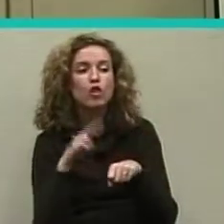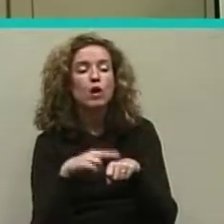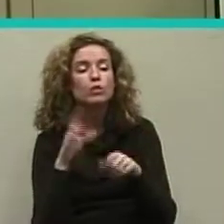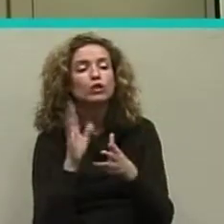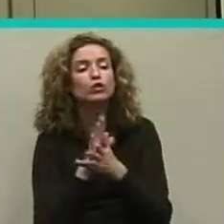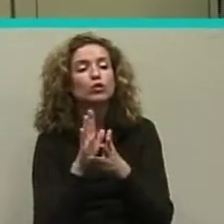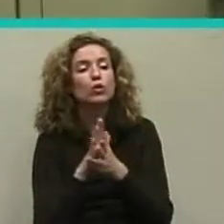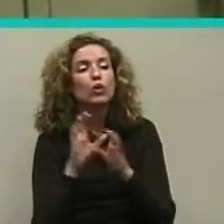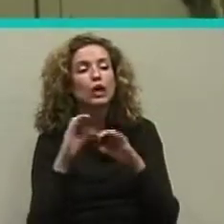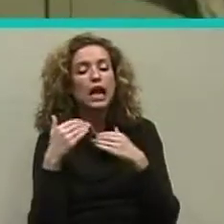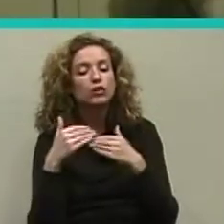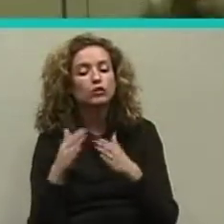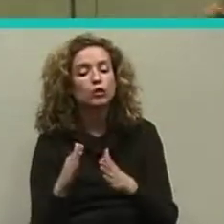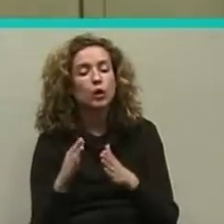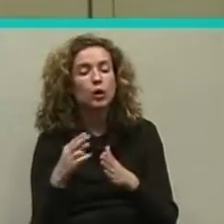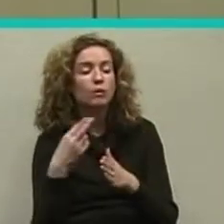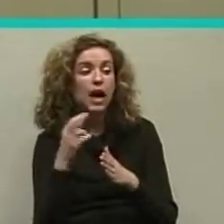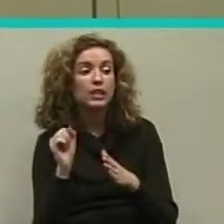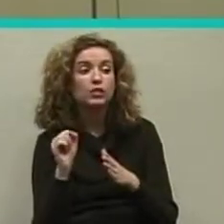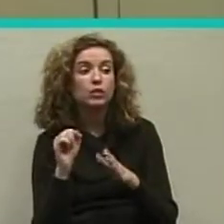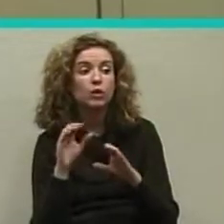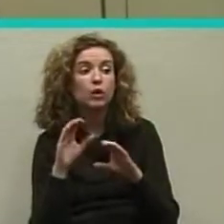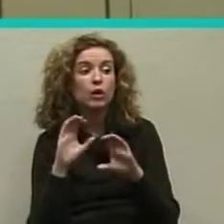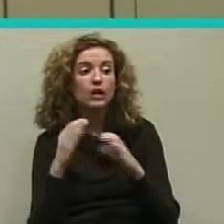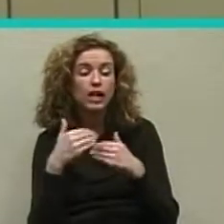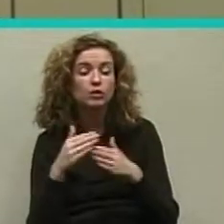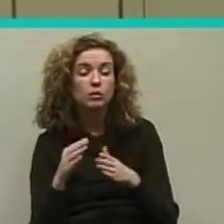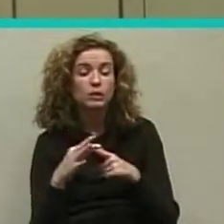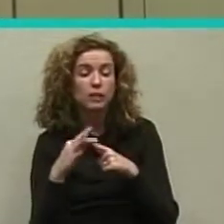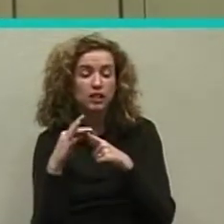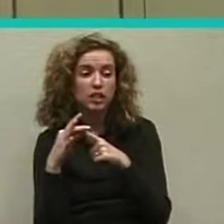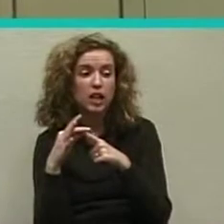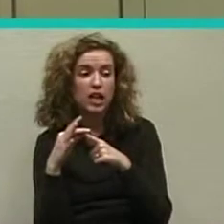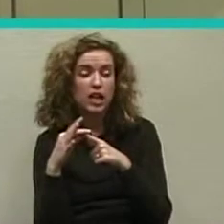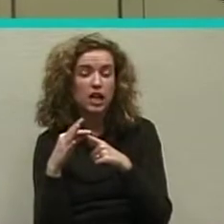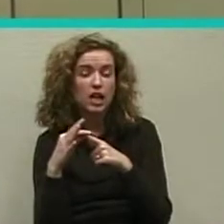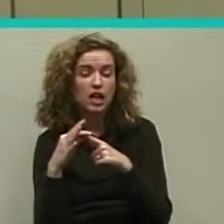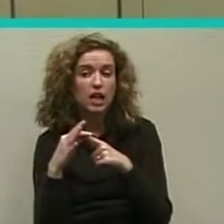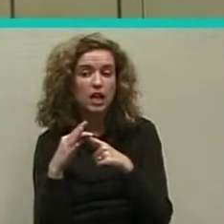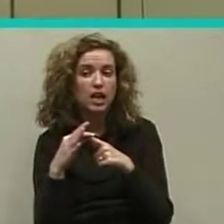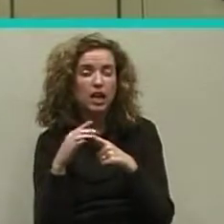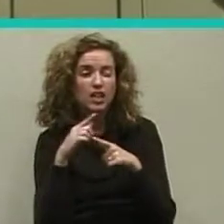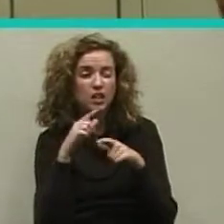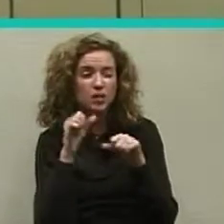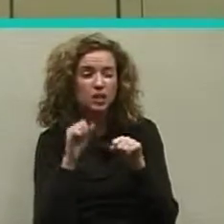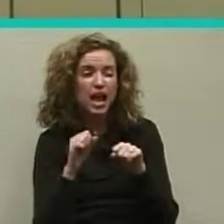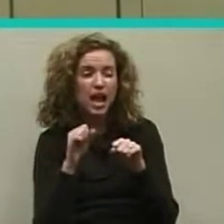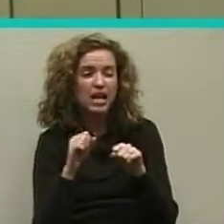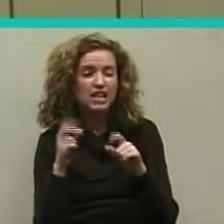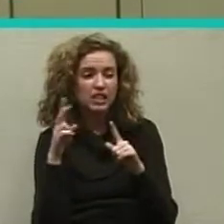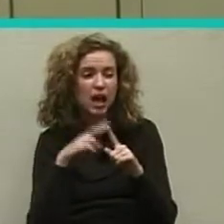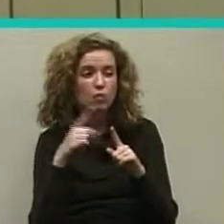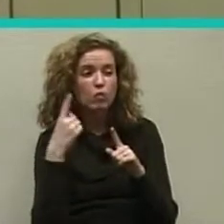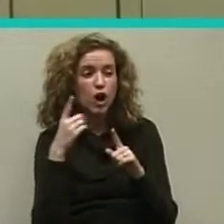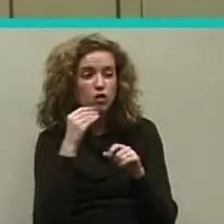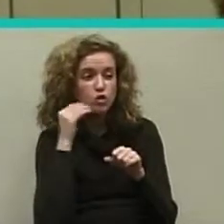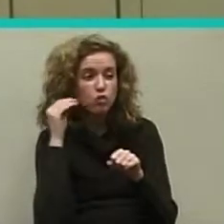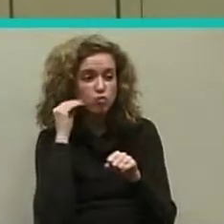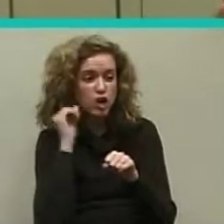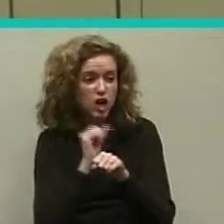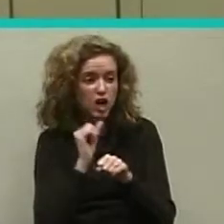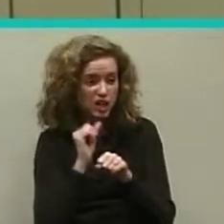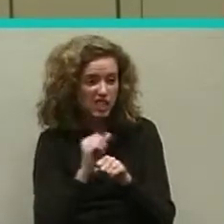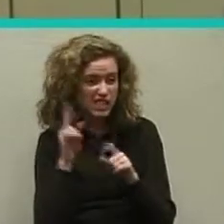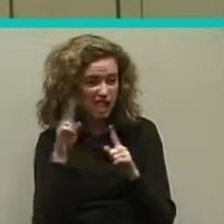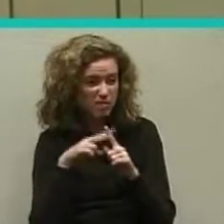school classroom, especially a secondary education classroom, the likelihood that you can assign one homework assignment that each